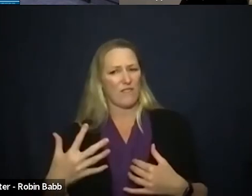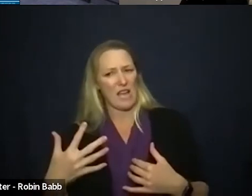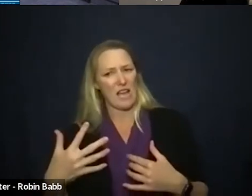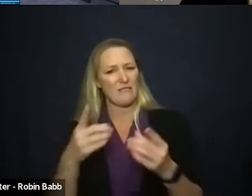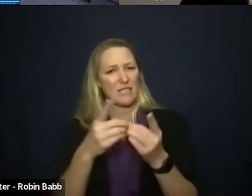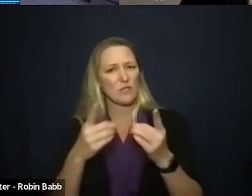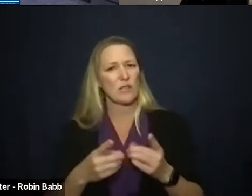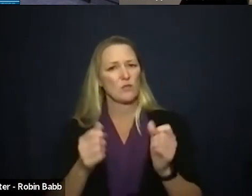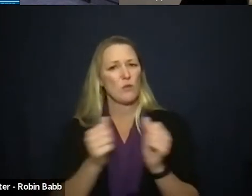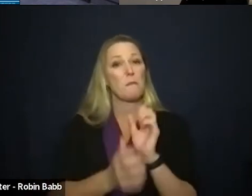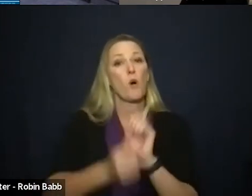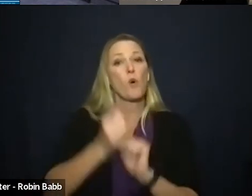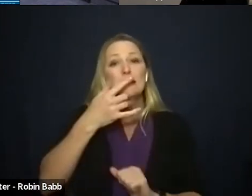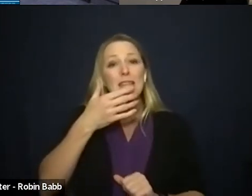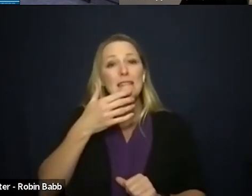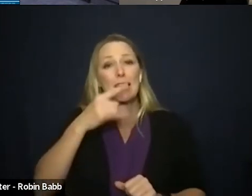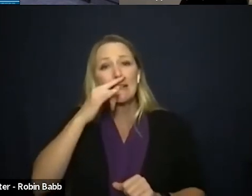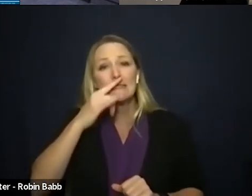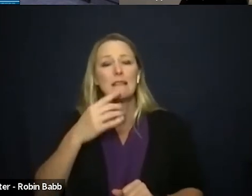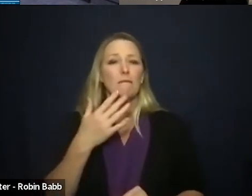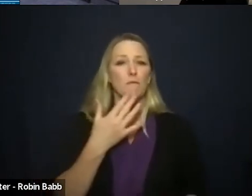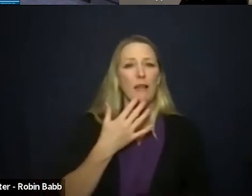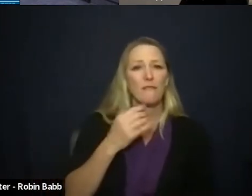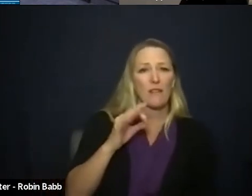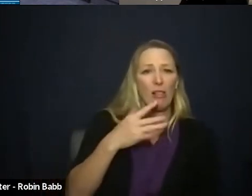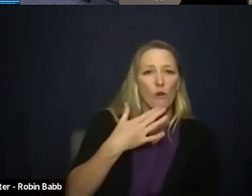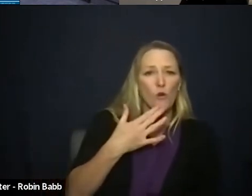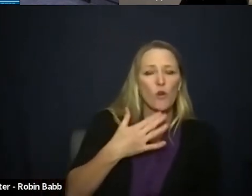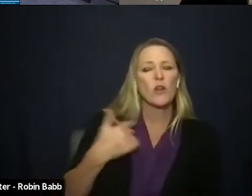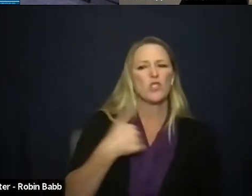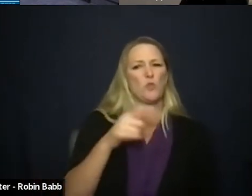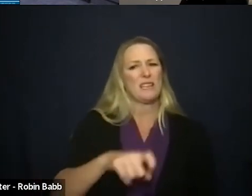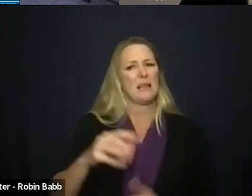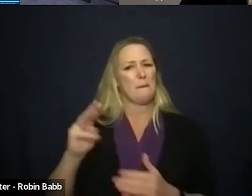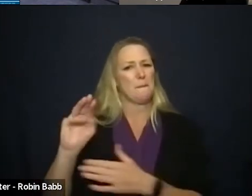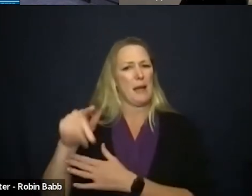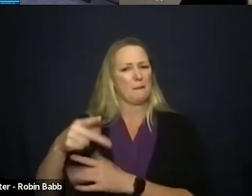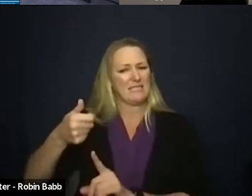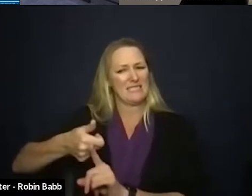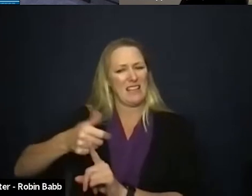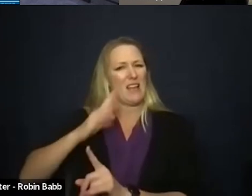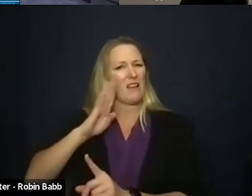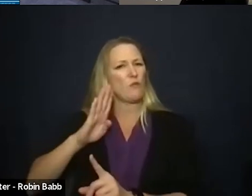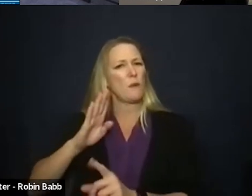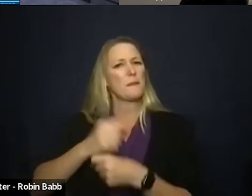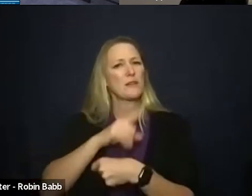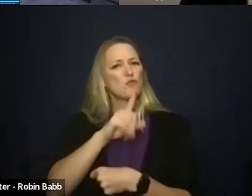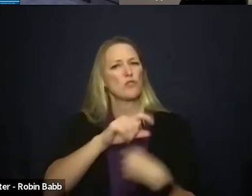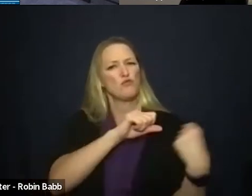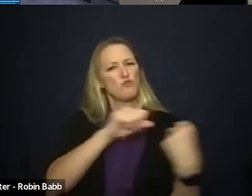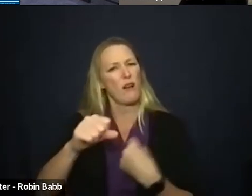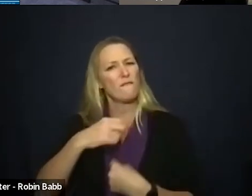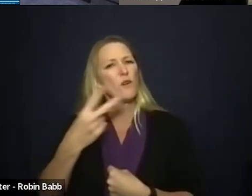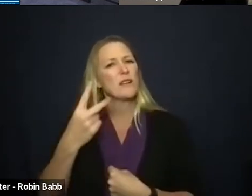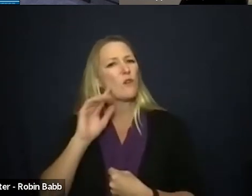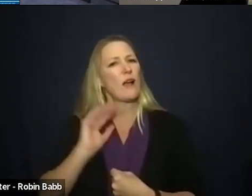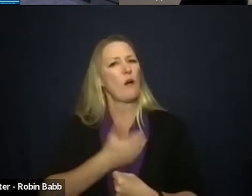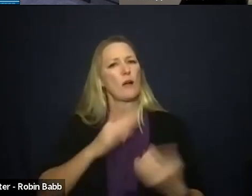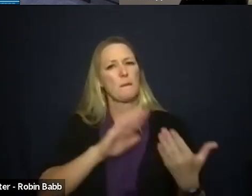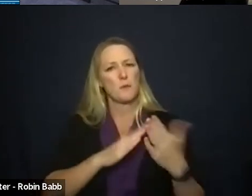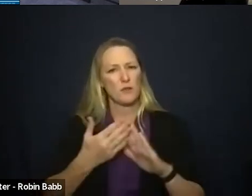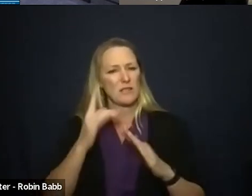color school district we need a district map that will guarantee guarantee strong voice for our communities for the next decade